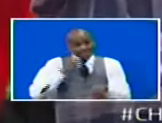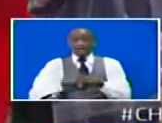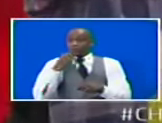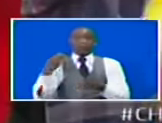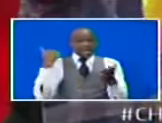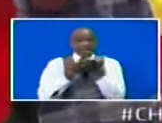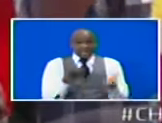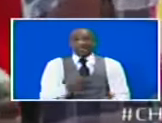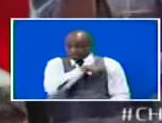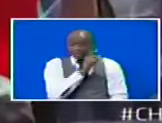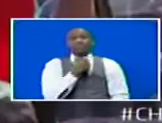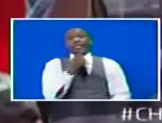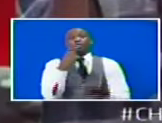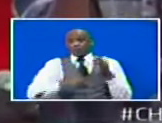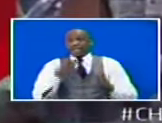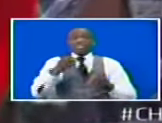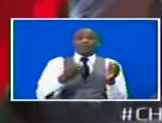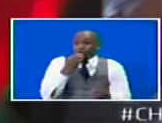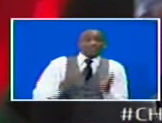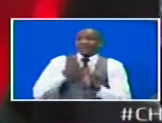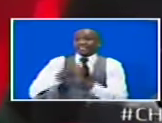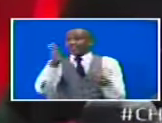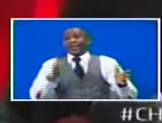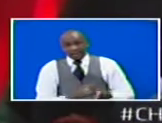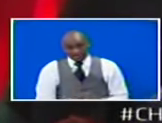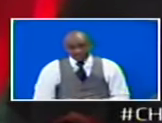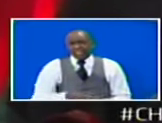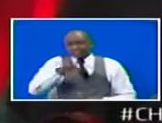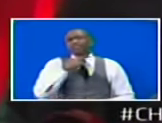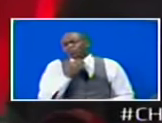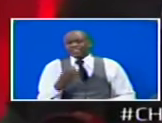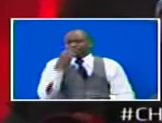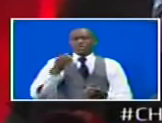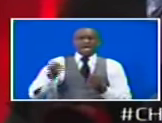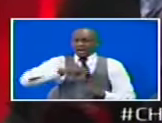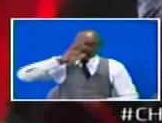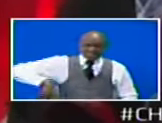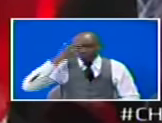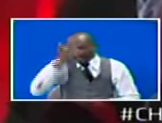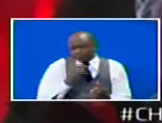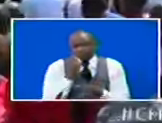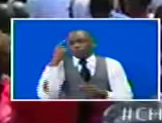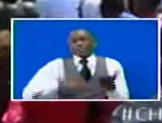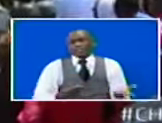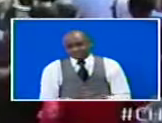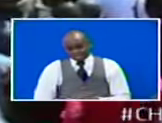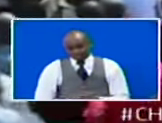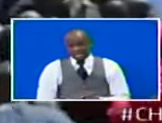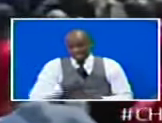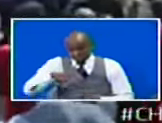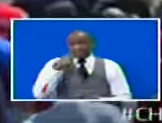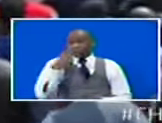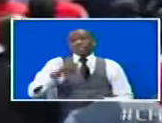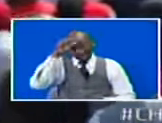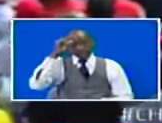imefika, wanaanza kutuambia bwana hii chakula imefika haraka. Kwani walikuwa wanataka chakula hii chelewe ndio wapate kazi gani? He says the government